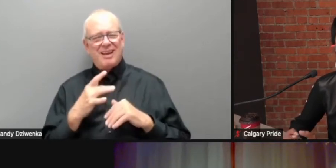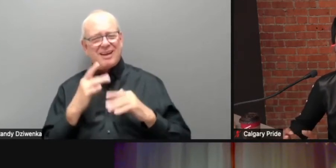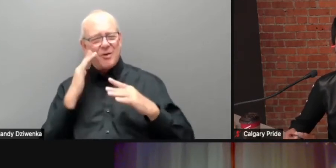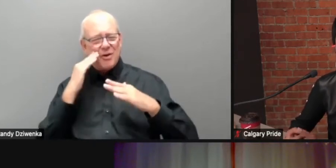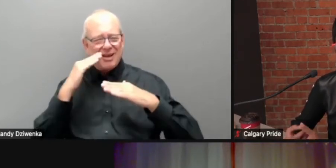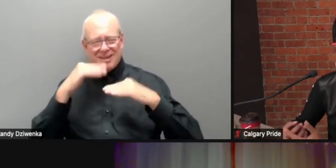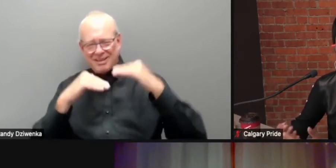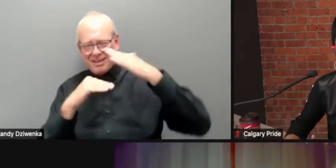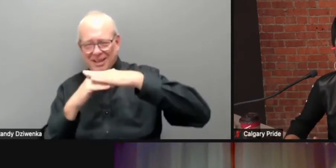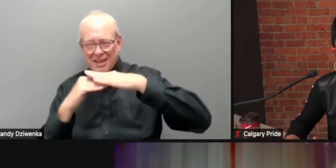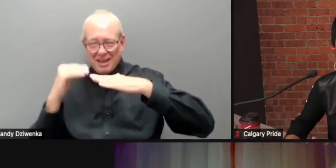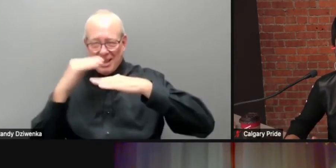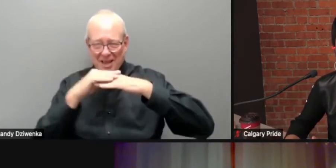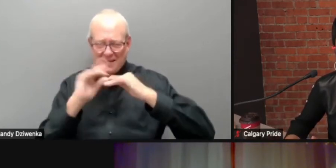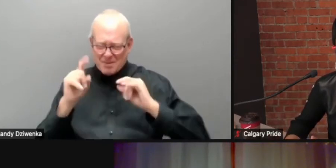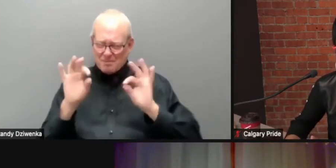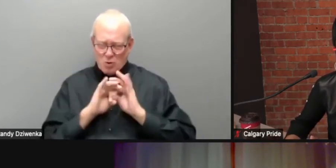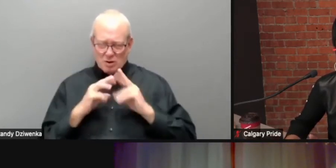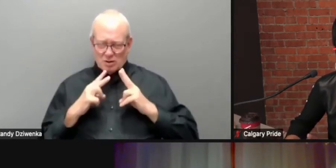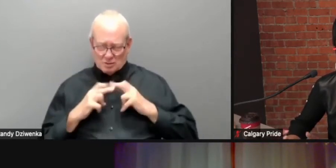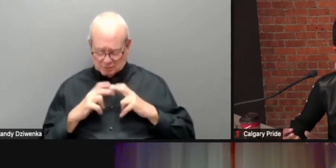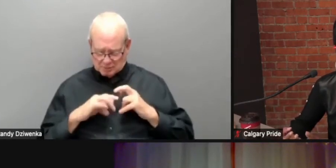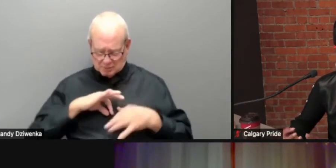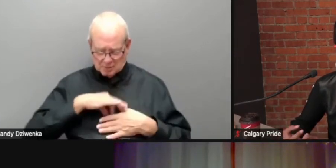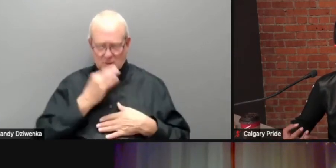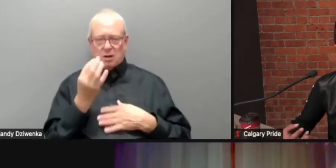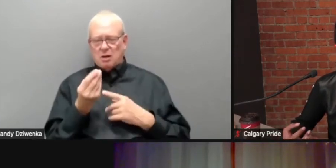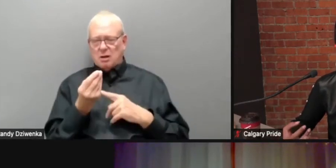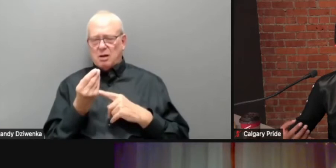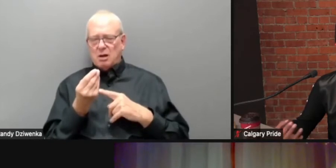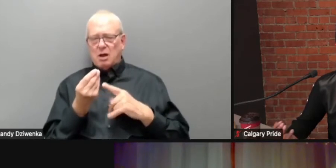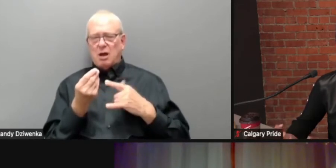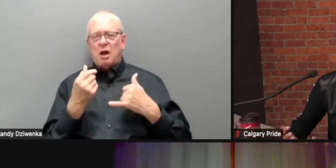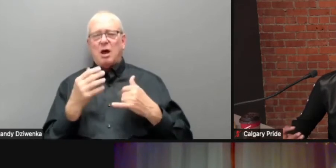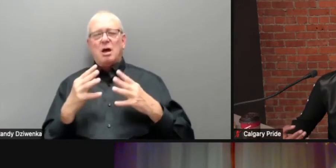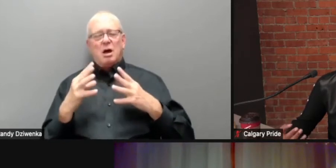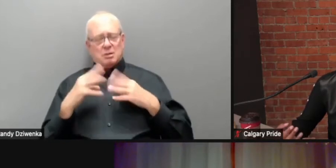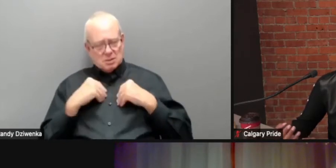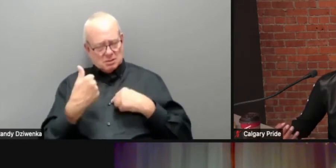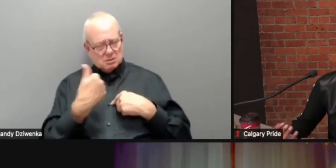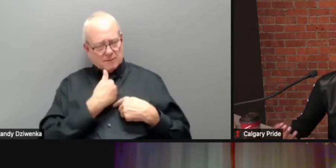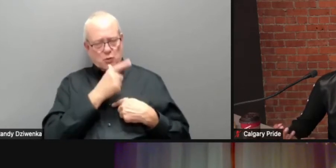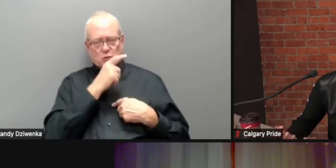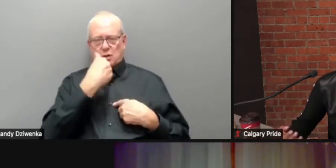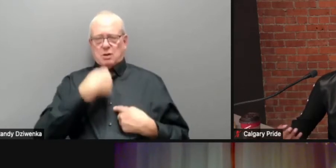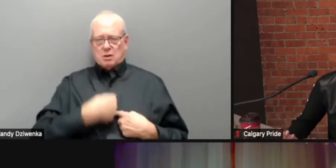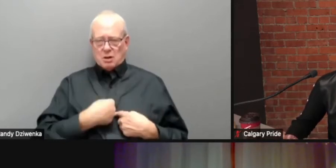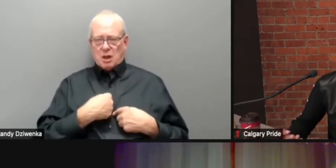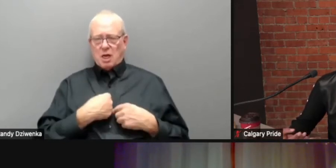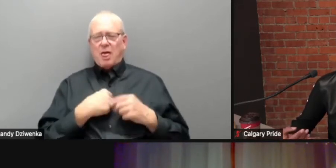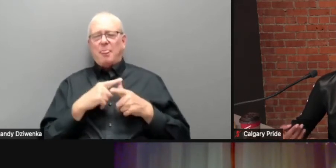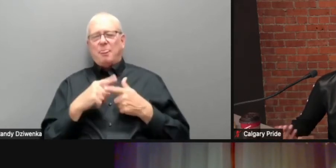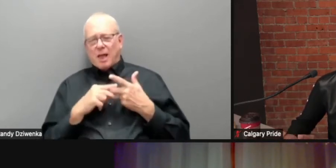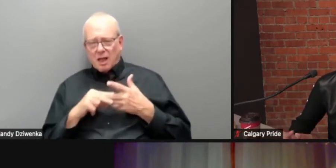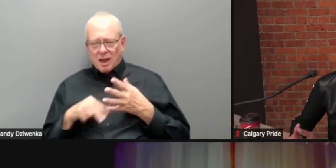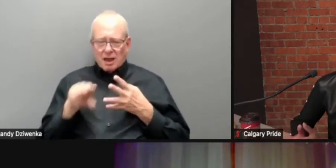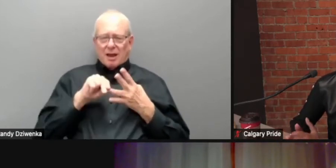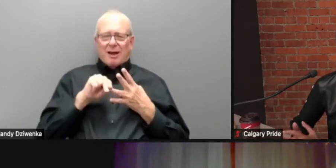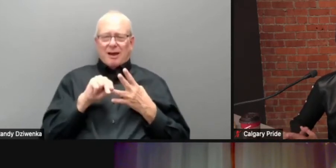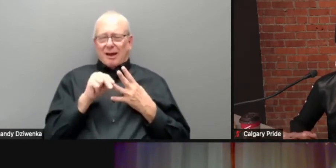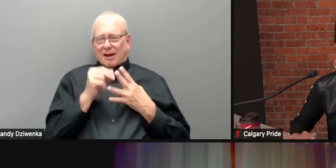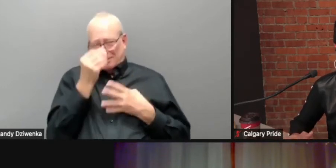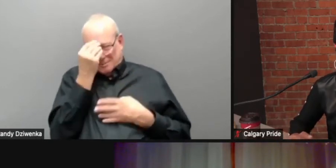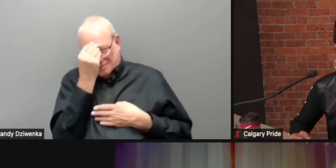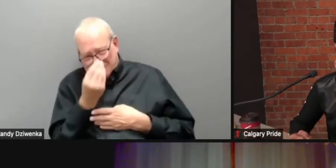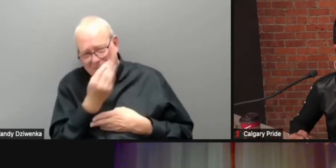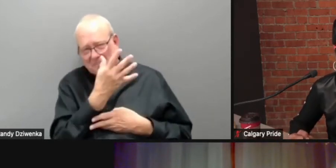then having the courage to come out to parents, and then each layer of when you share your sexual orientation or gender